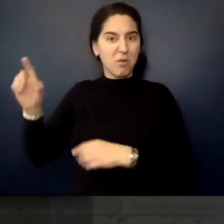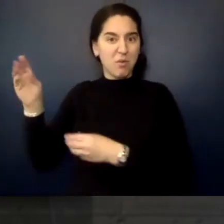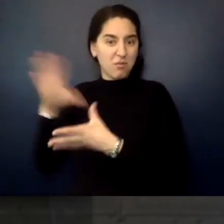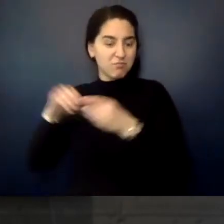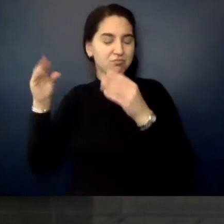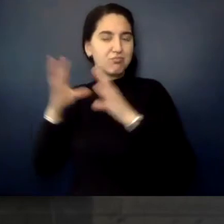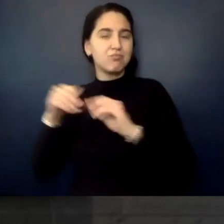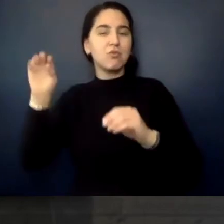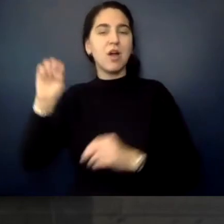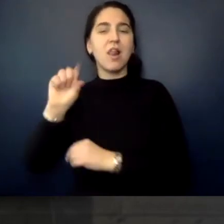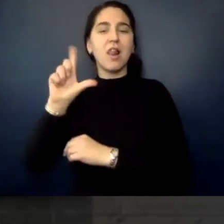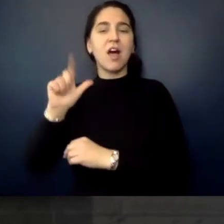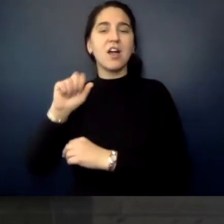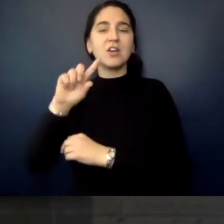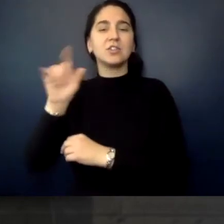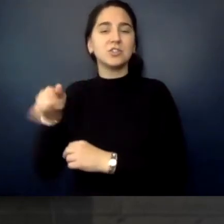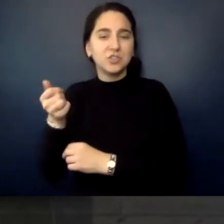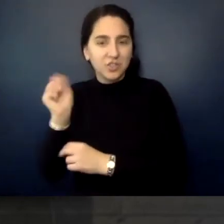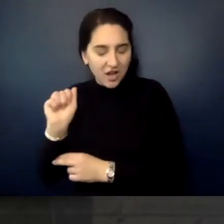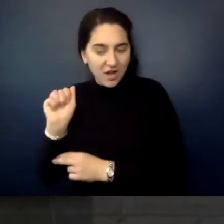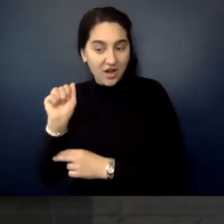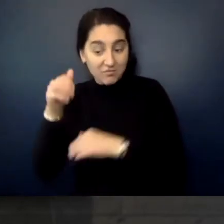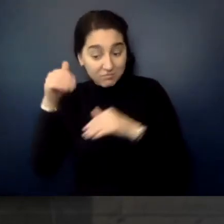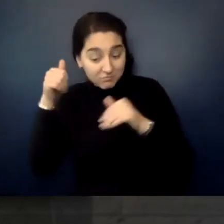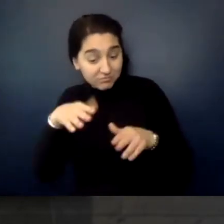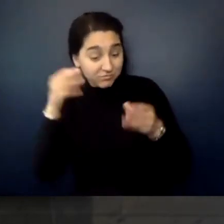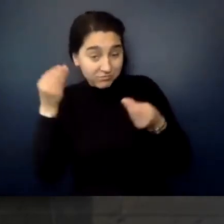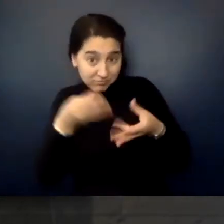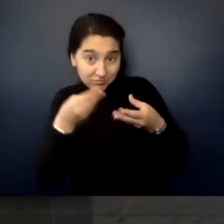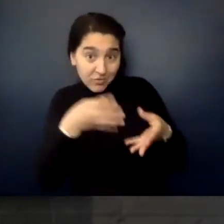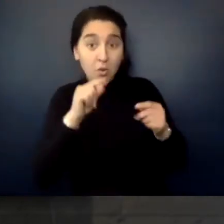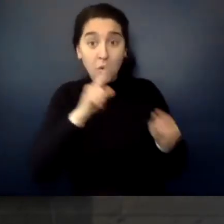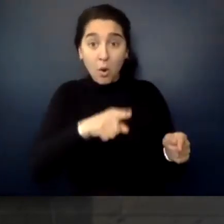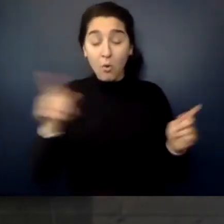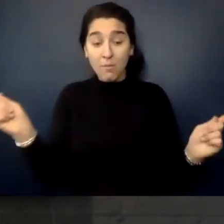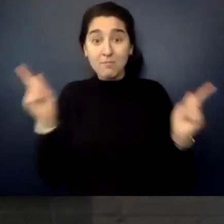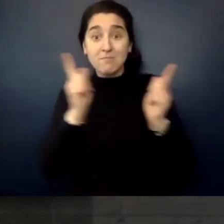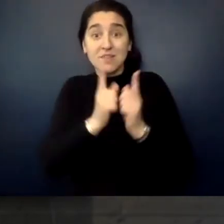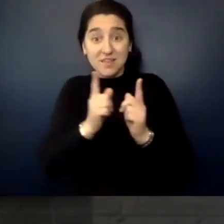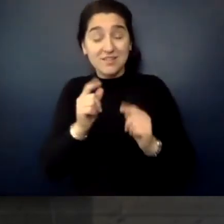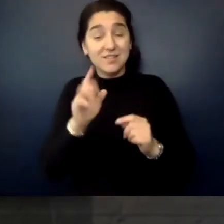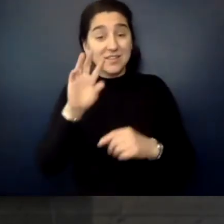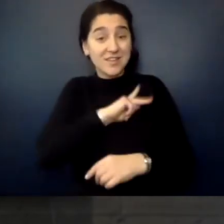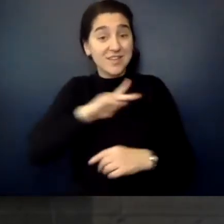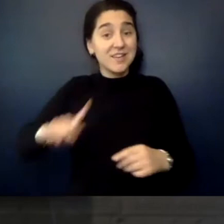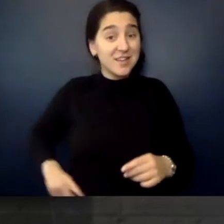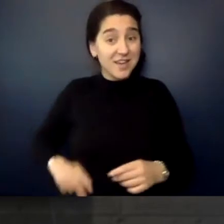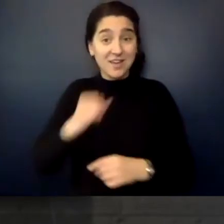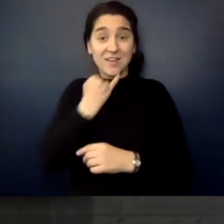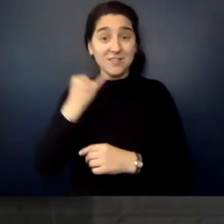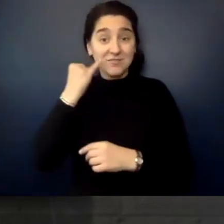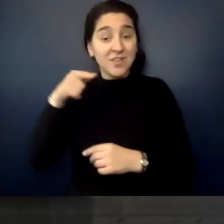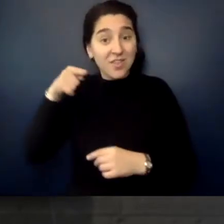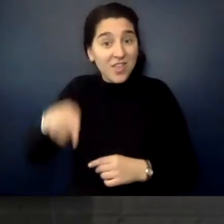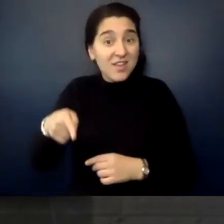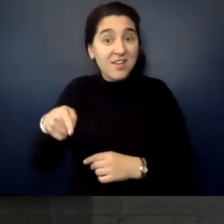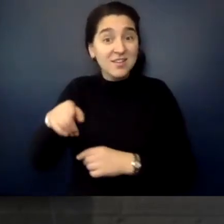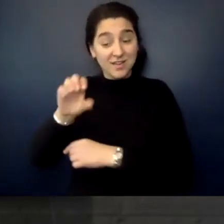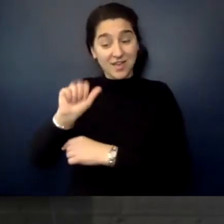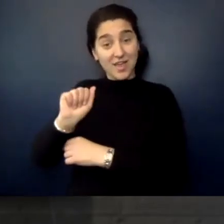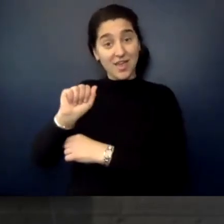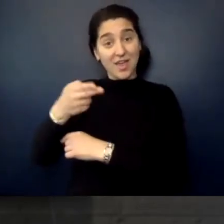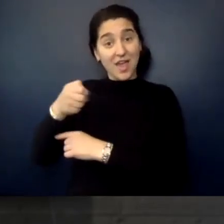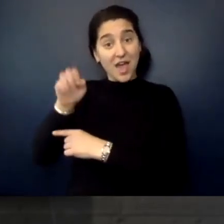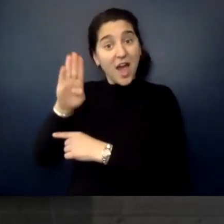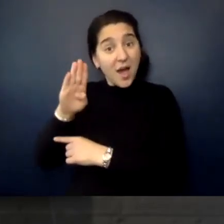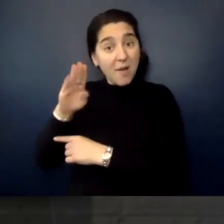and meet Ahab, king of Israel, who rules in Samaria. He is now in Naboth's vineyard, where